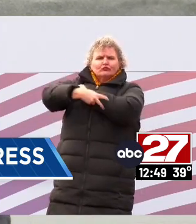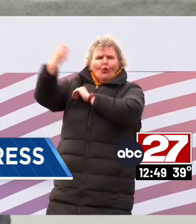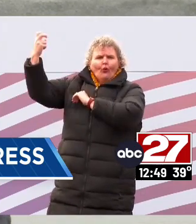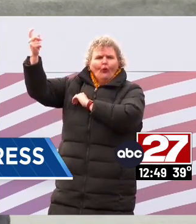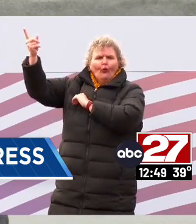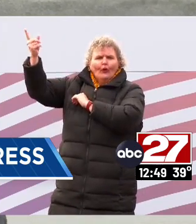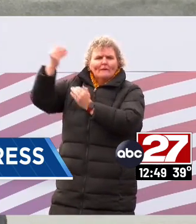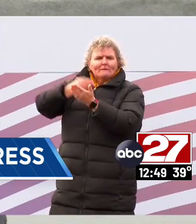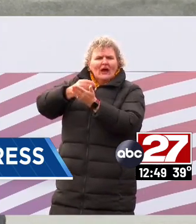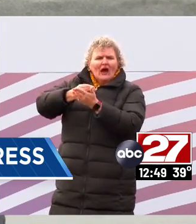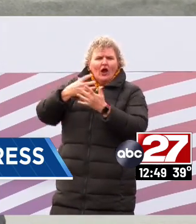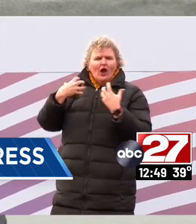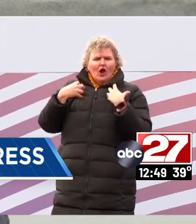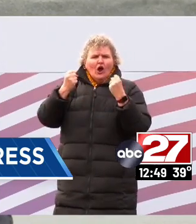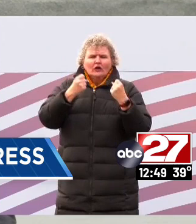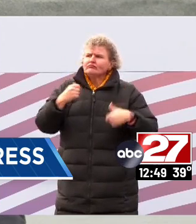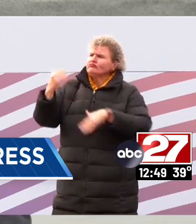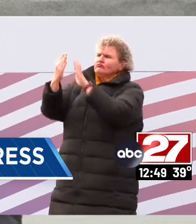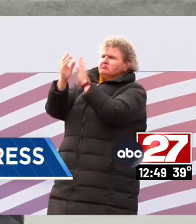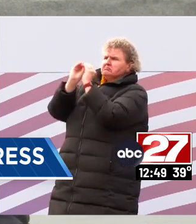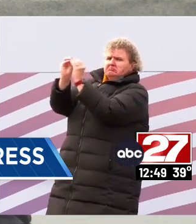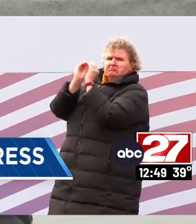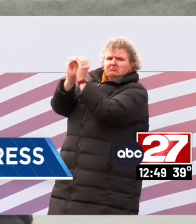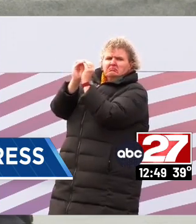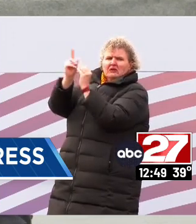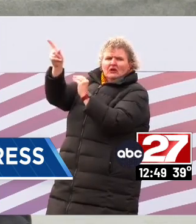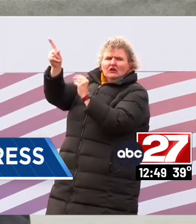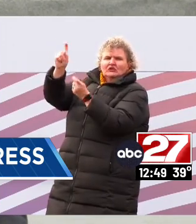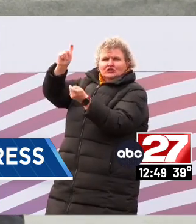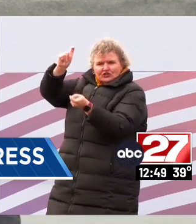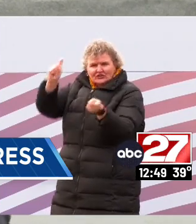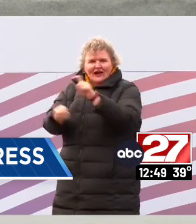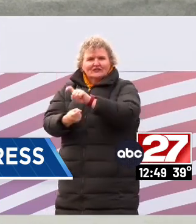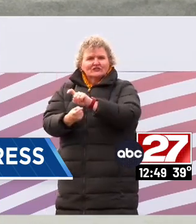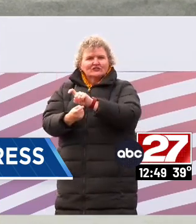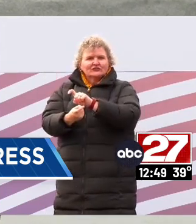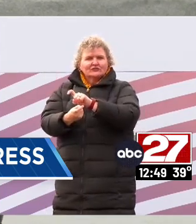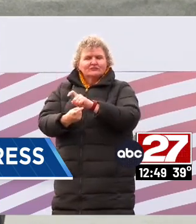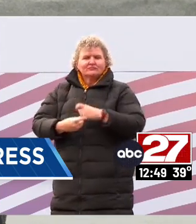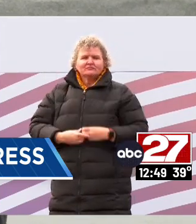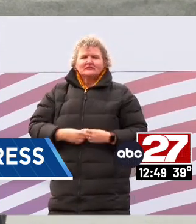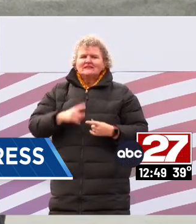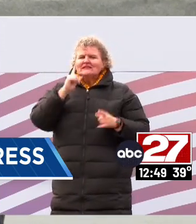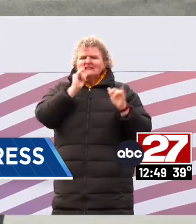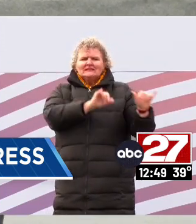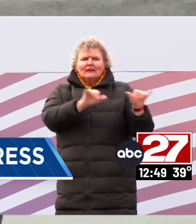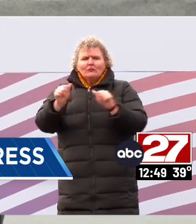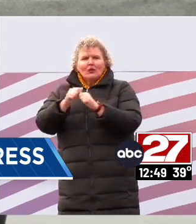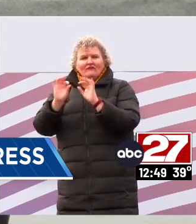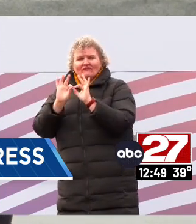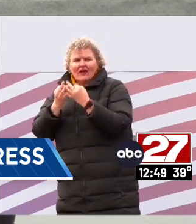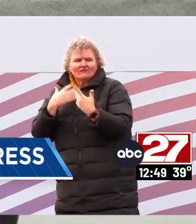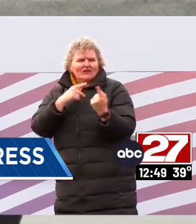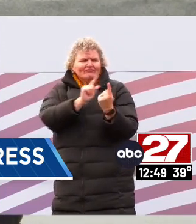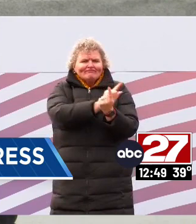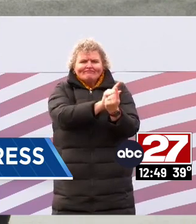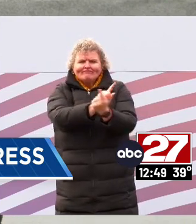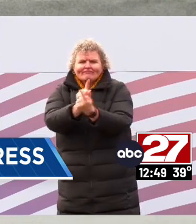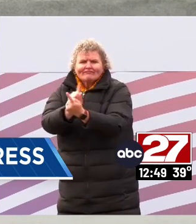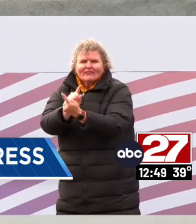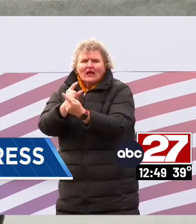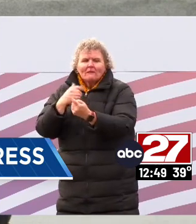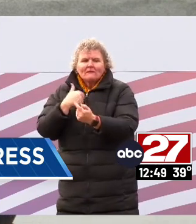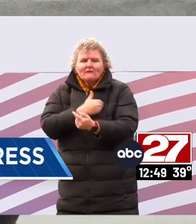change. Like the families who I've met who've lost loved ones to the opioid crisis. They've shared their grief with